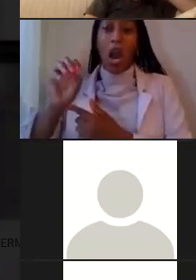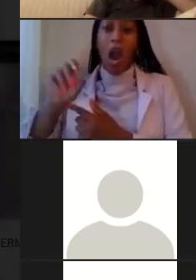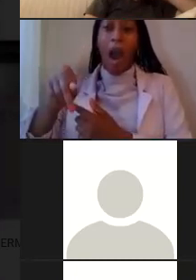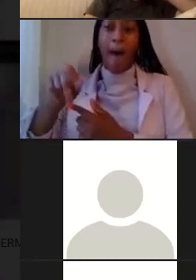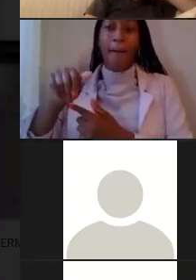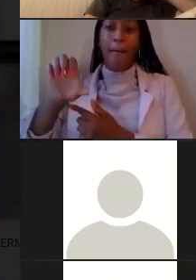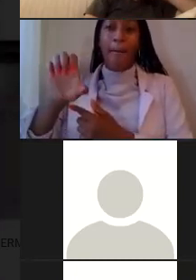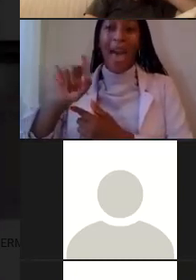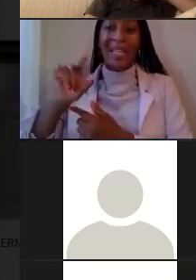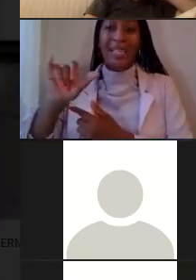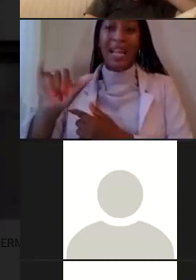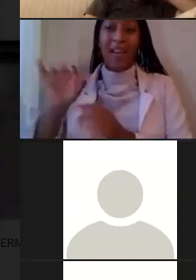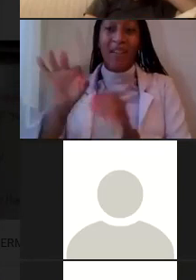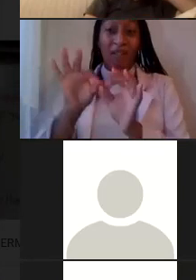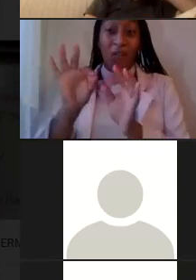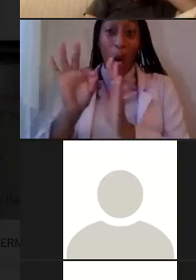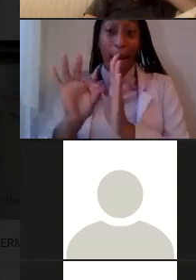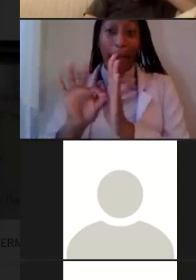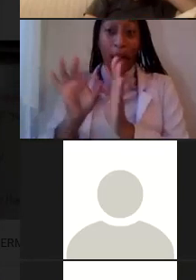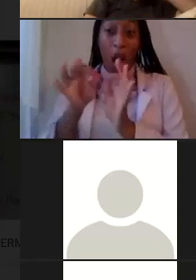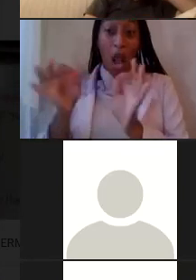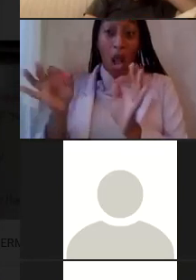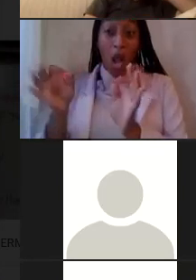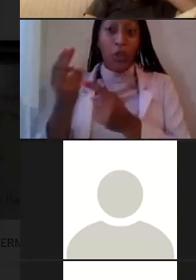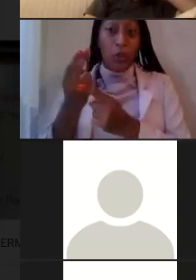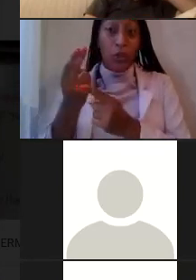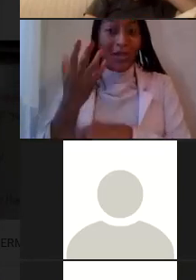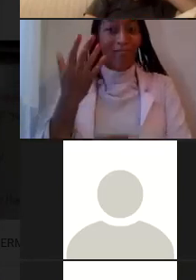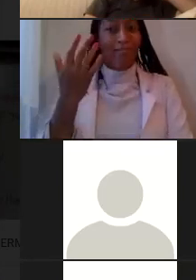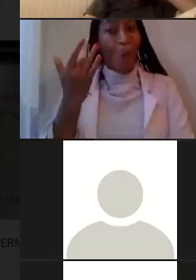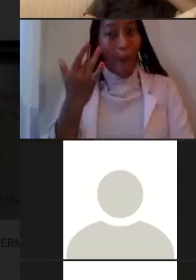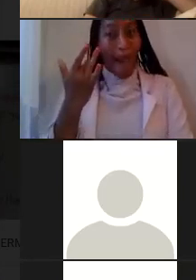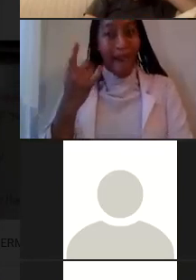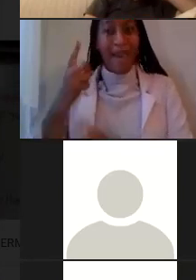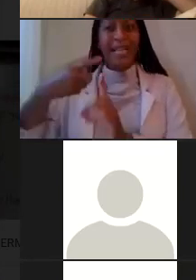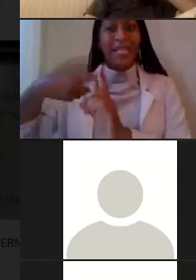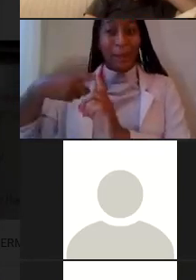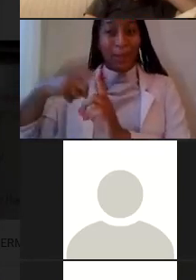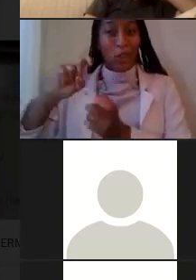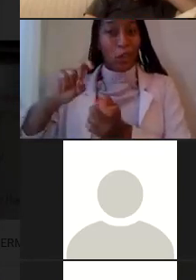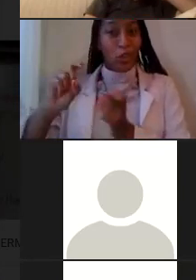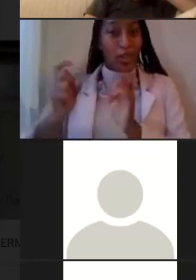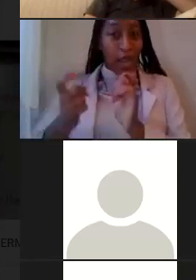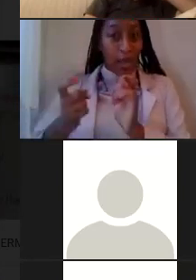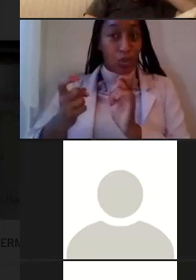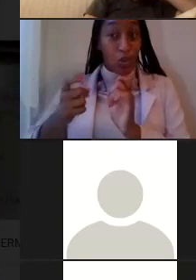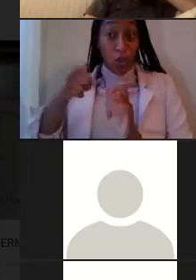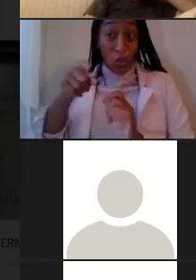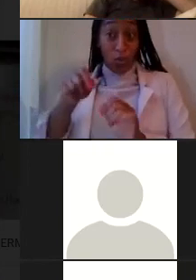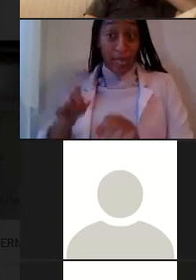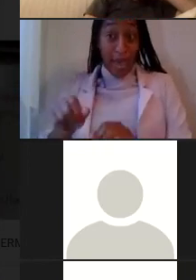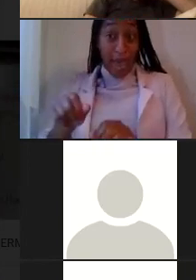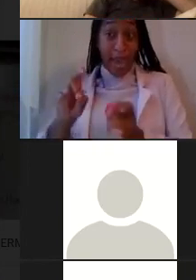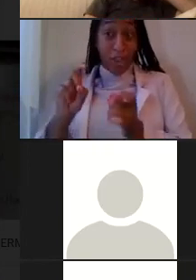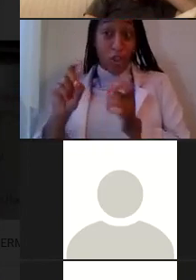the temperature is changing. Remember, you can change the temperature or you can change the phase. You can't